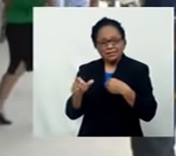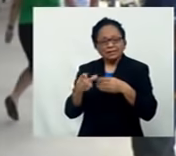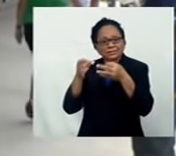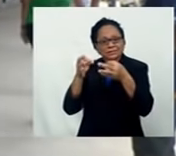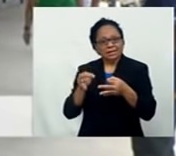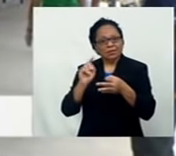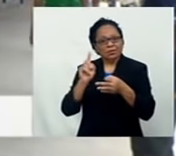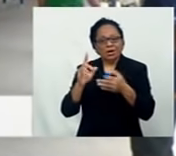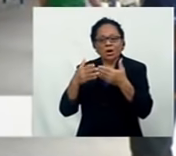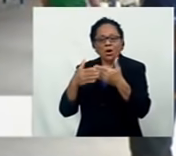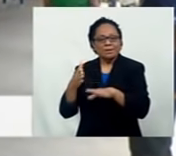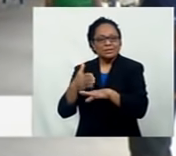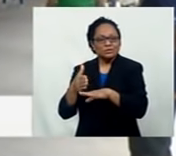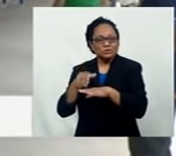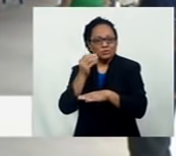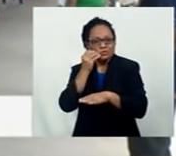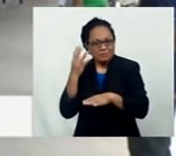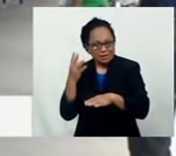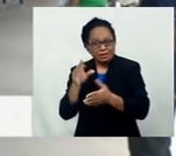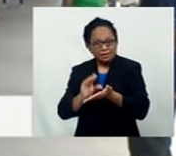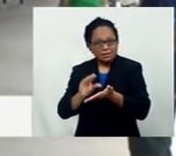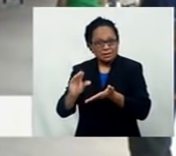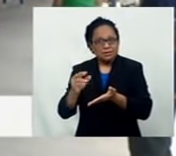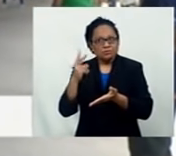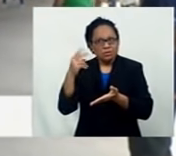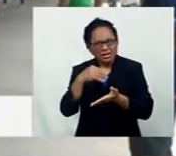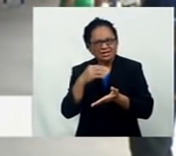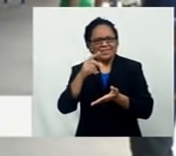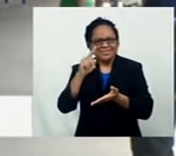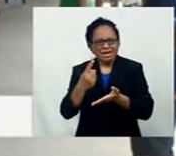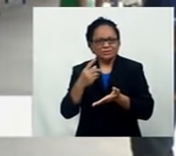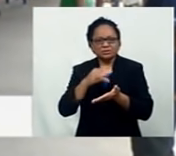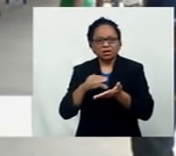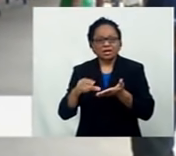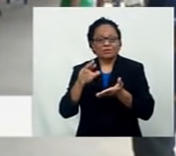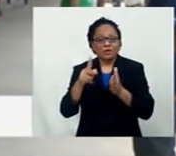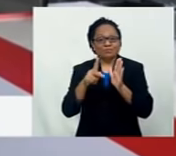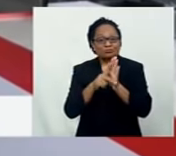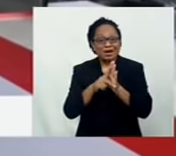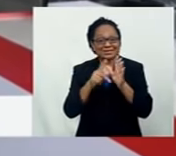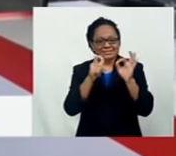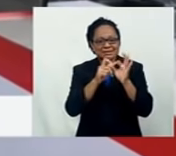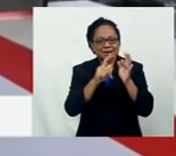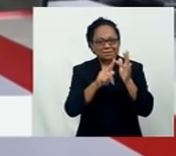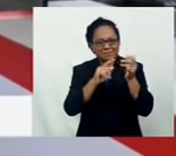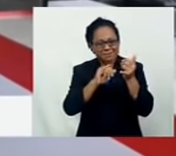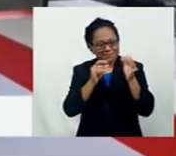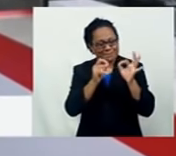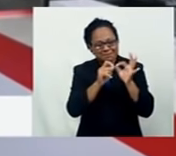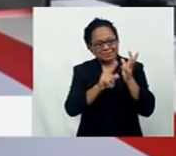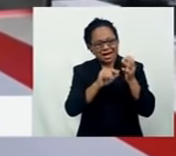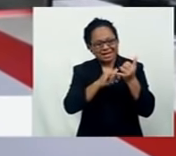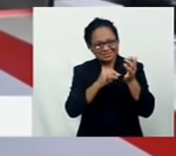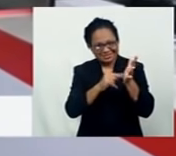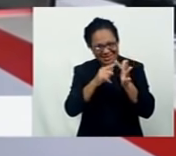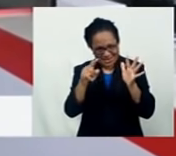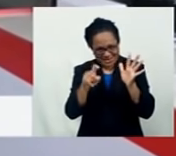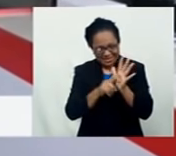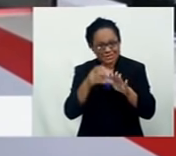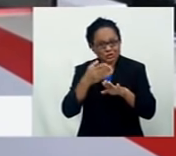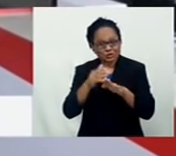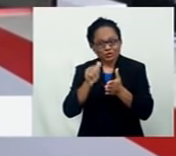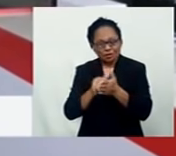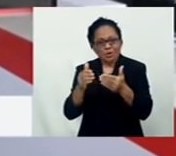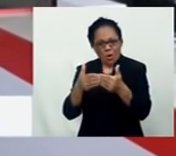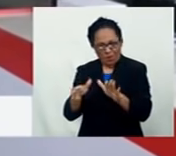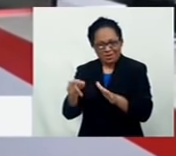An investment of $200,000 saw Price Busters Supermarket open its doors today in Nandi town. Owner of the supermarket, Asish